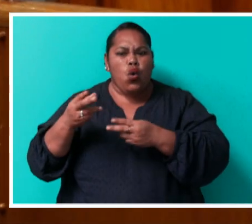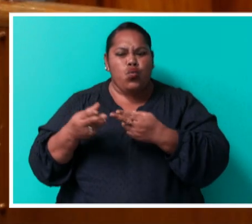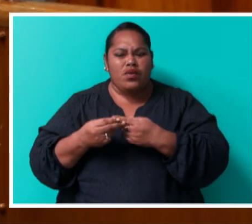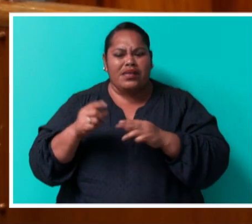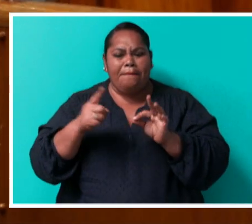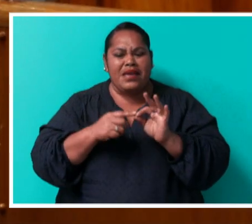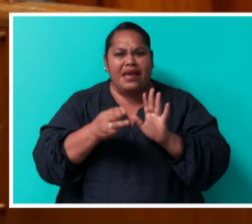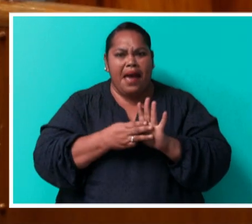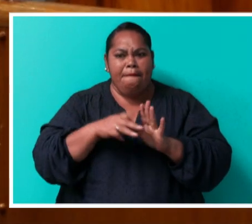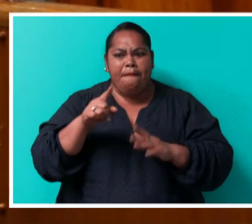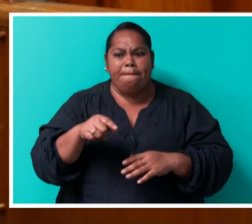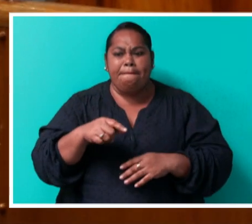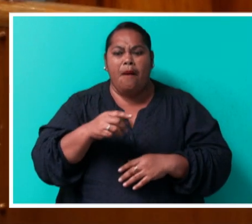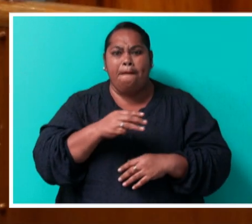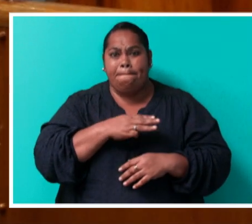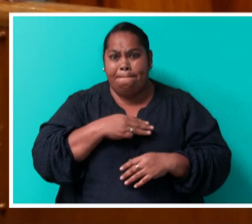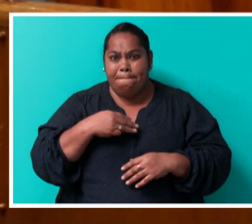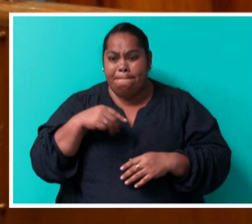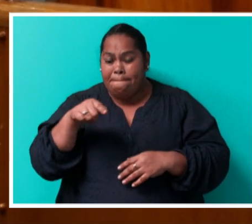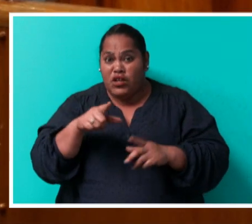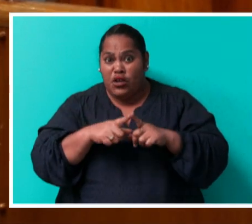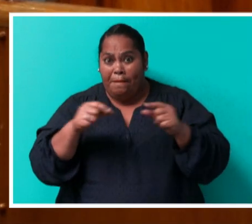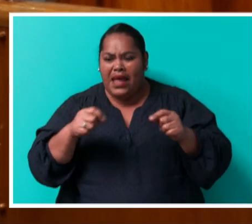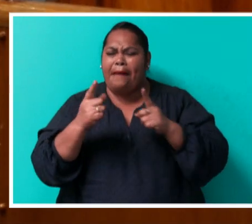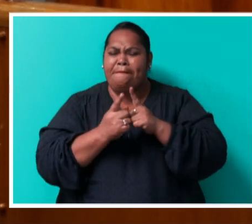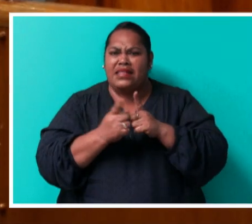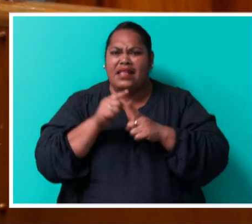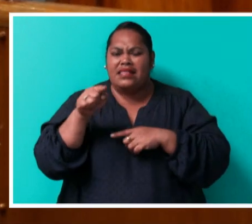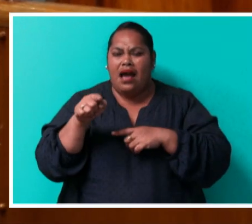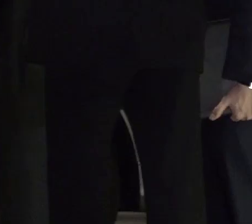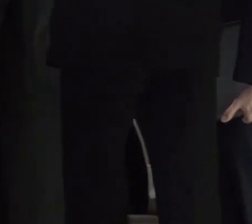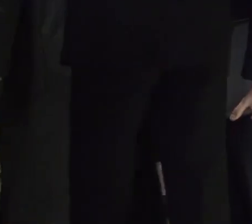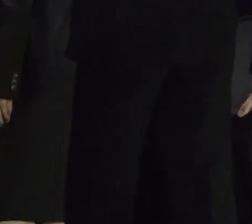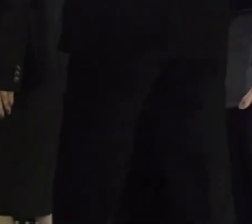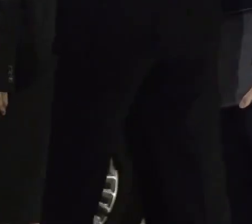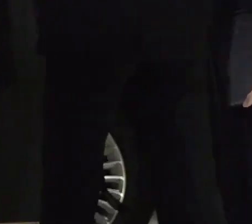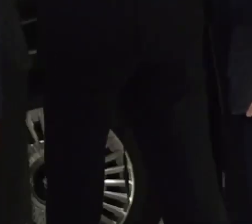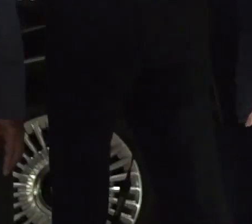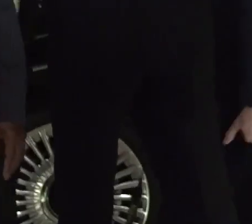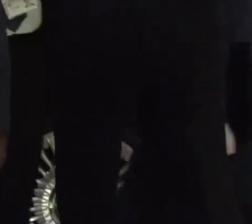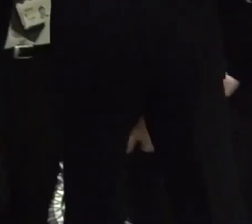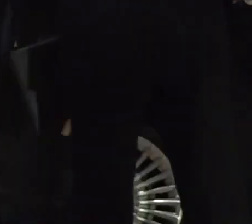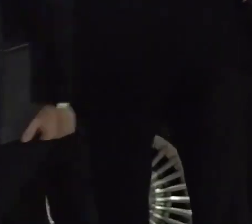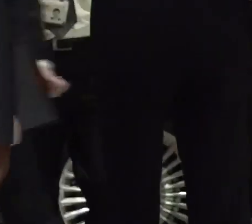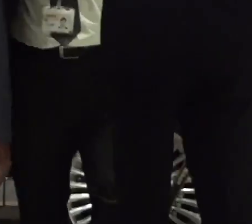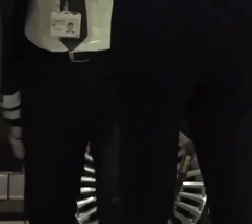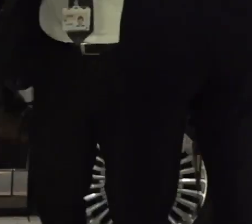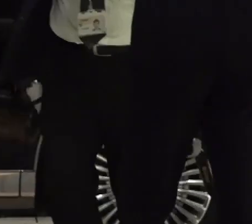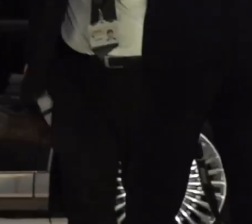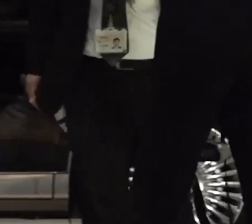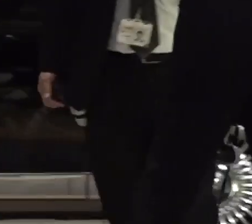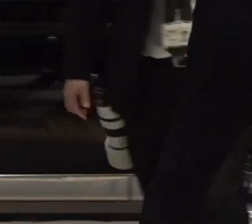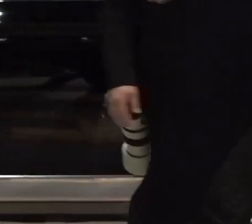meeting that happened on the 13th of November. I had the distinct